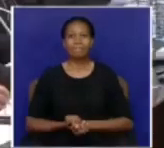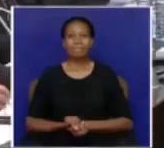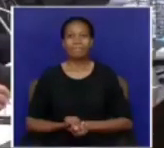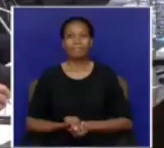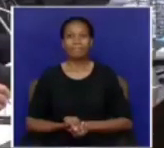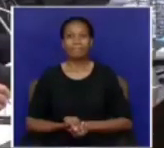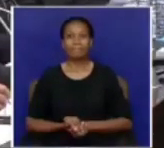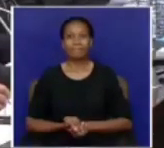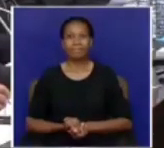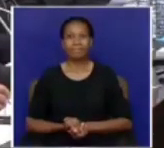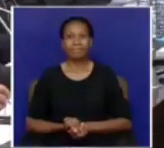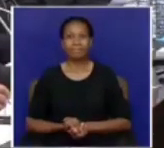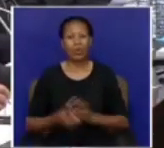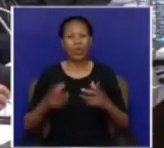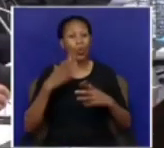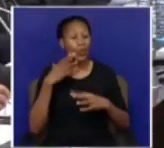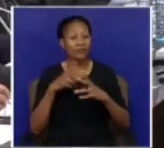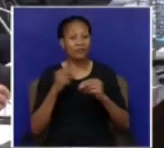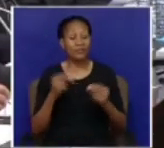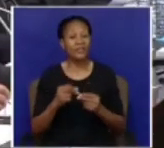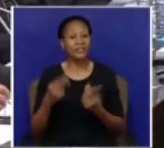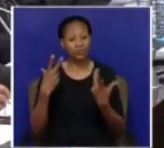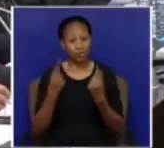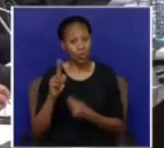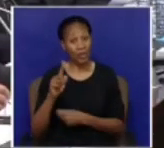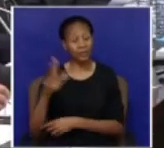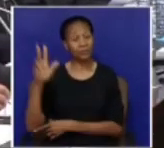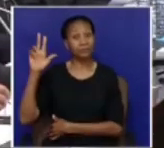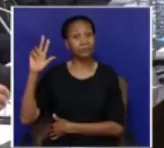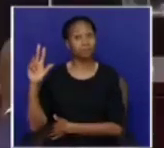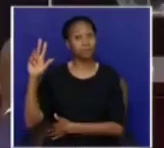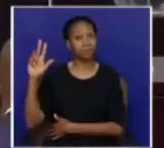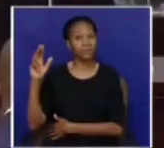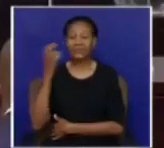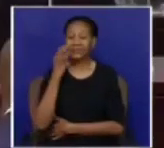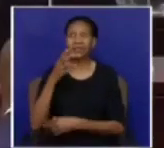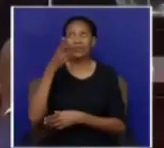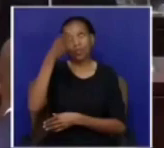Those who have taken the oath, raise your right hand and say, help me God.